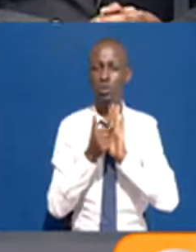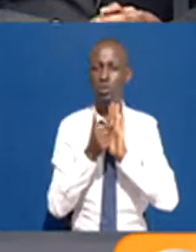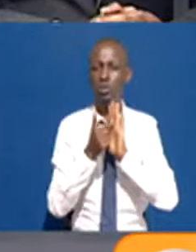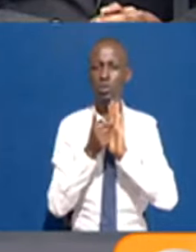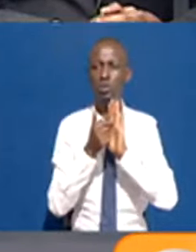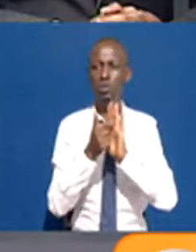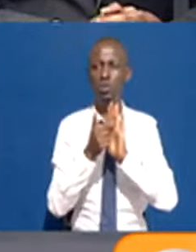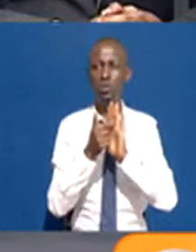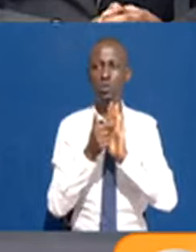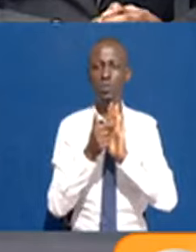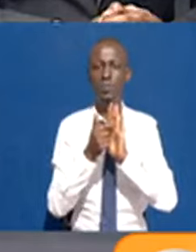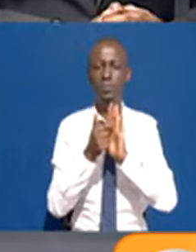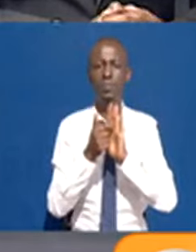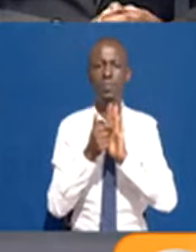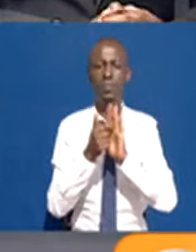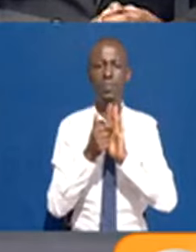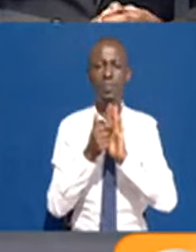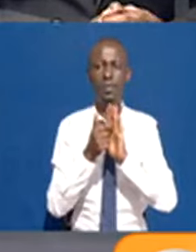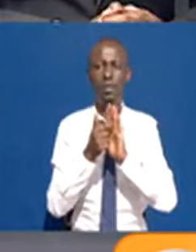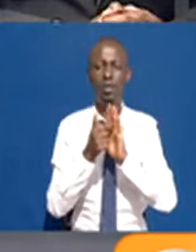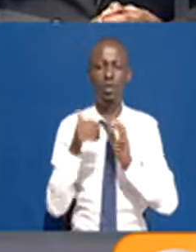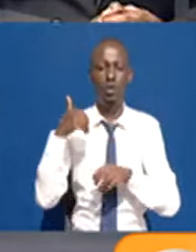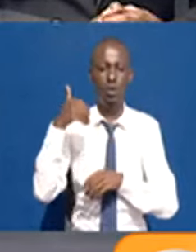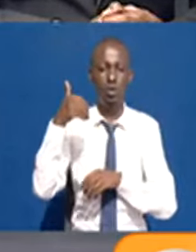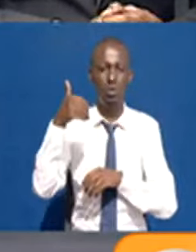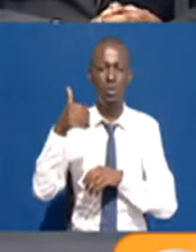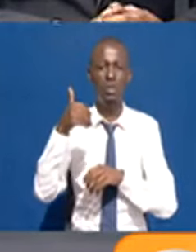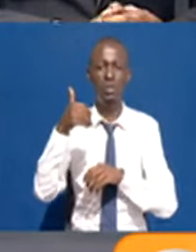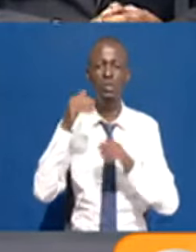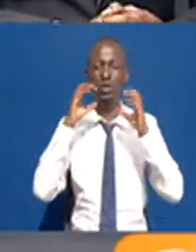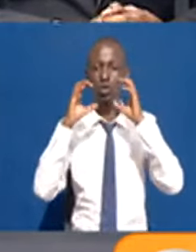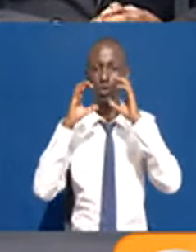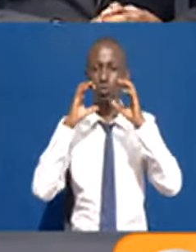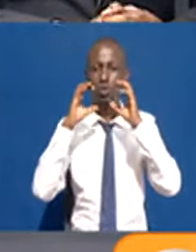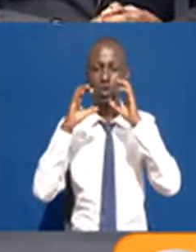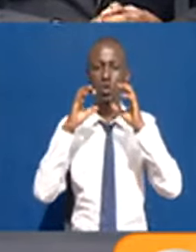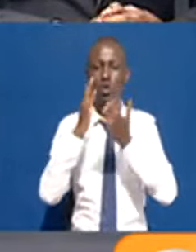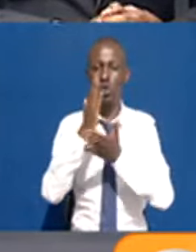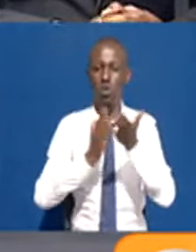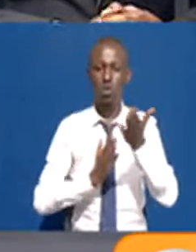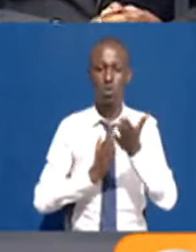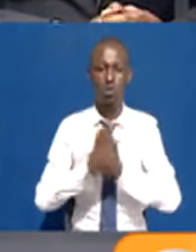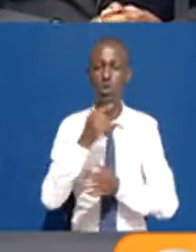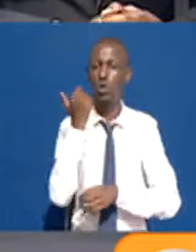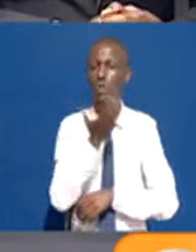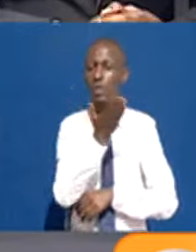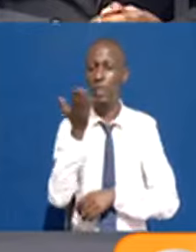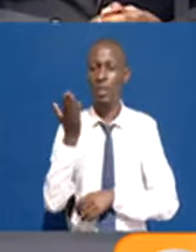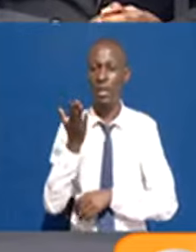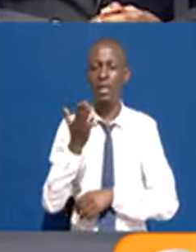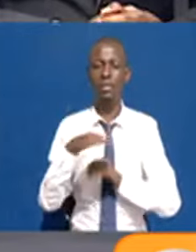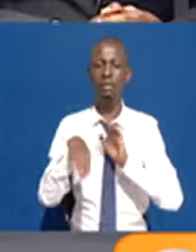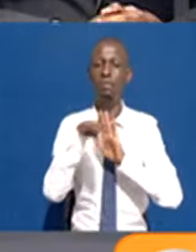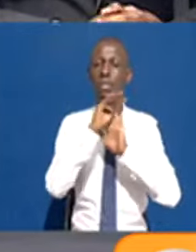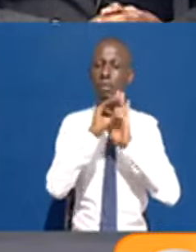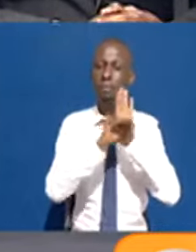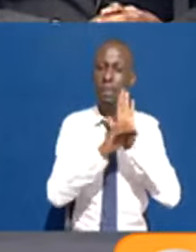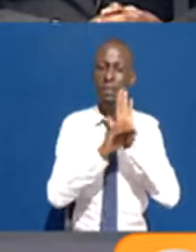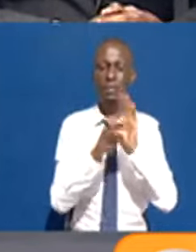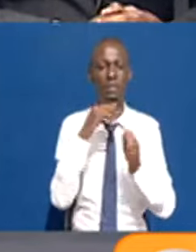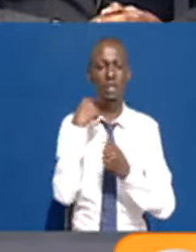Solemnity keeps communication within the four walls of its tenets. Whether it is a speech or a statement,